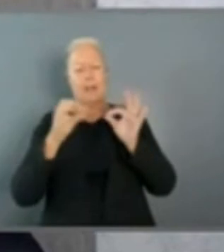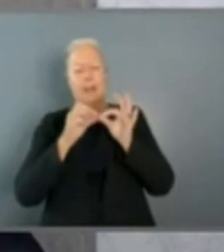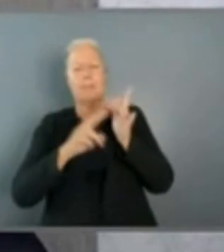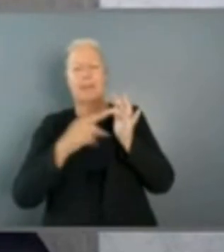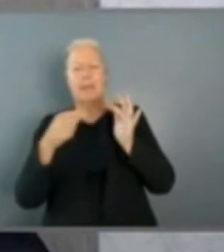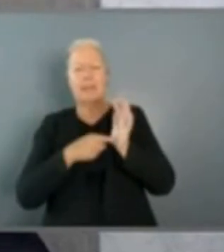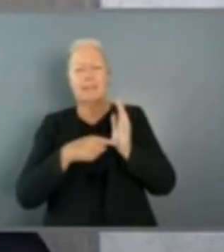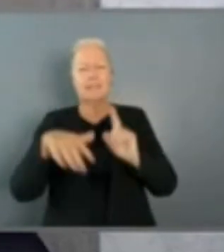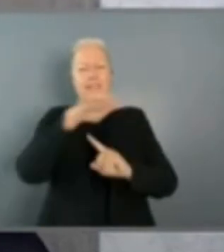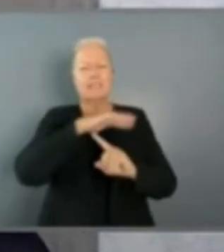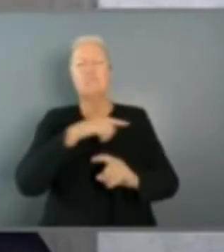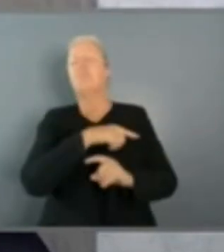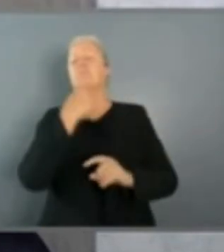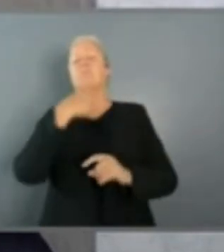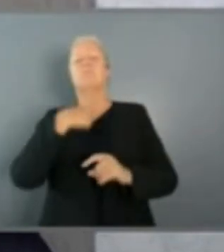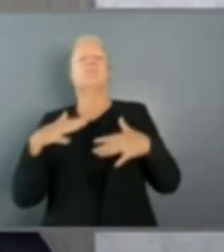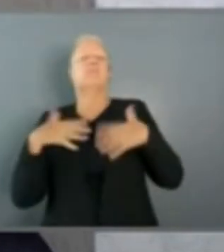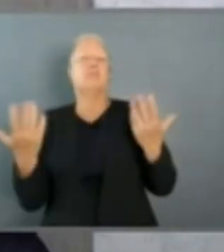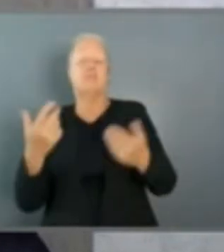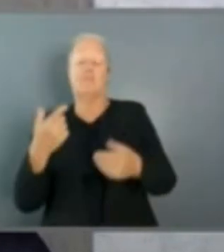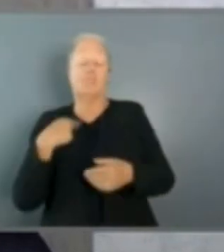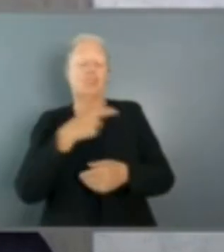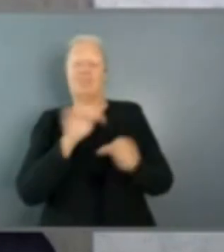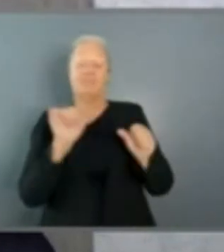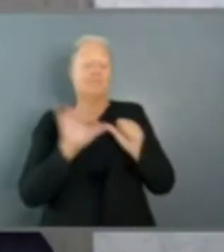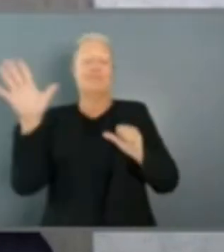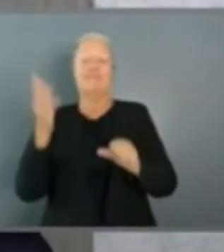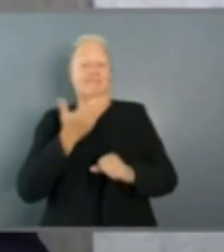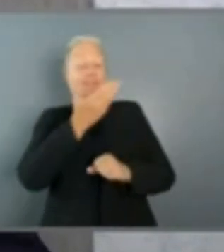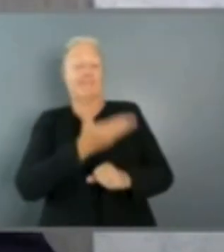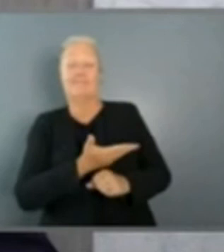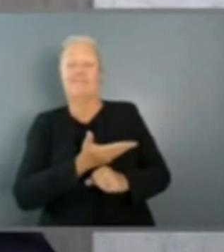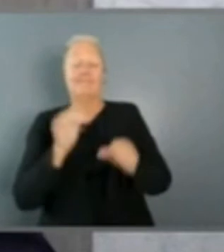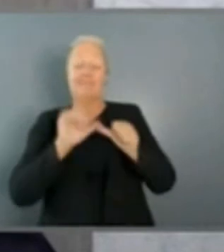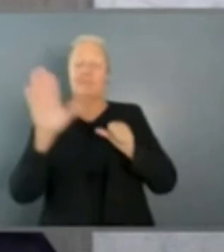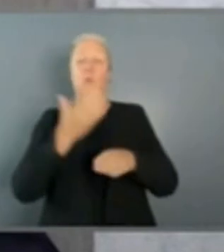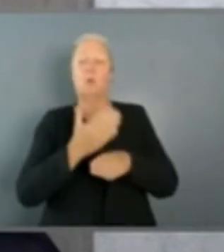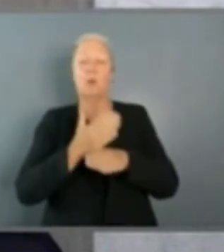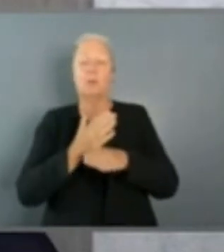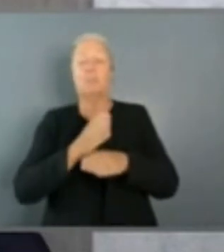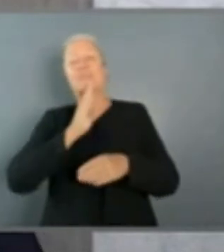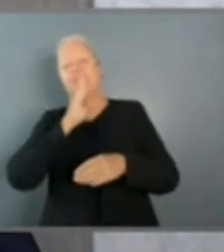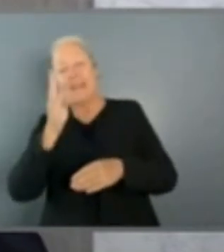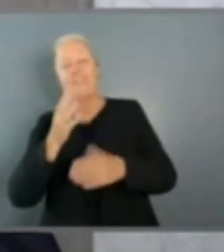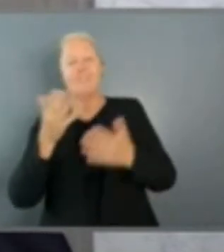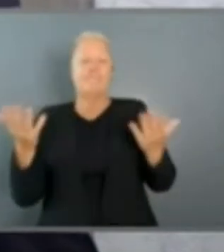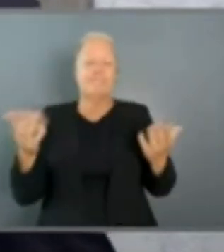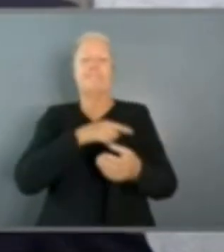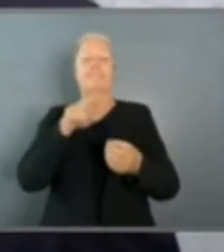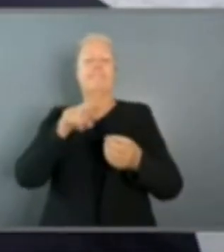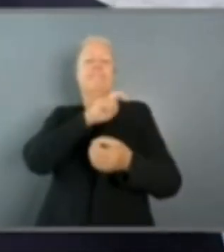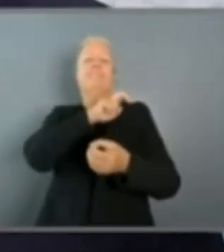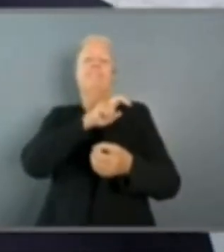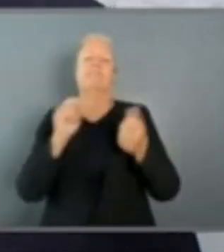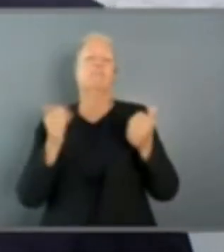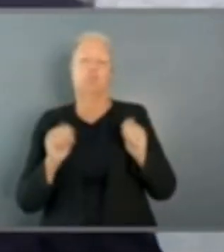at that time. I think she would have been an outstanding member of the executive, to be honest. But sadly, we won't have that opportunity. But I think she's blazed a trail for many